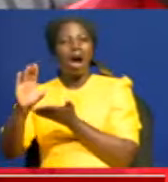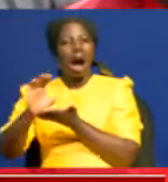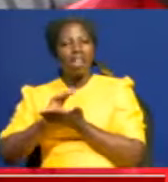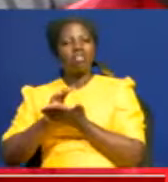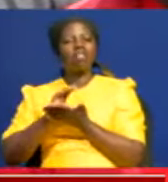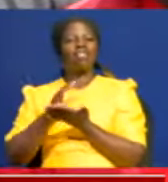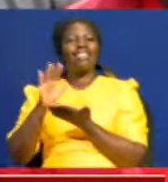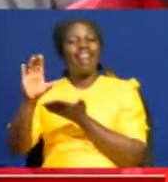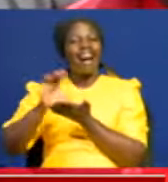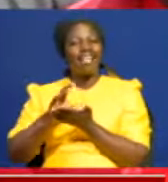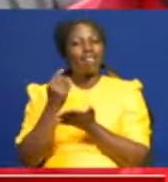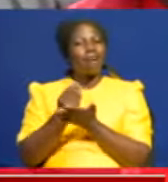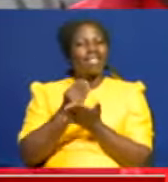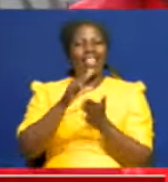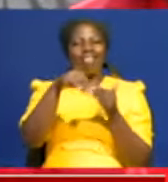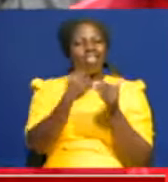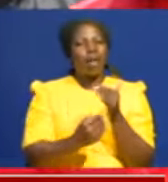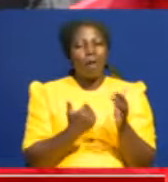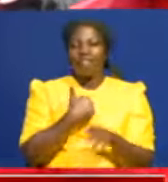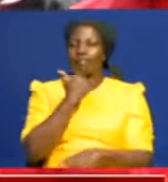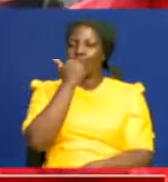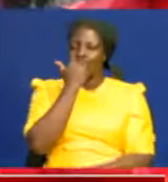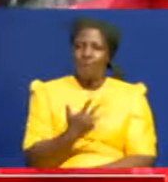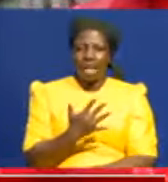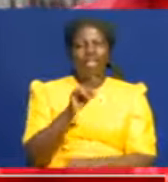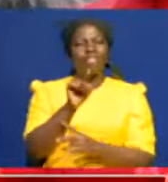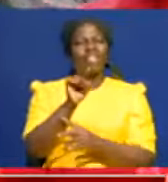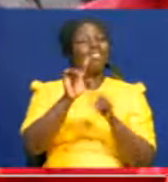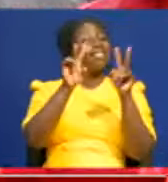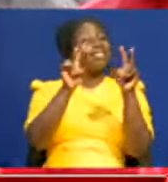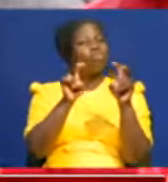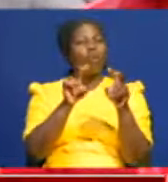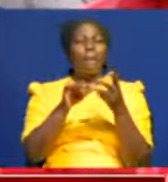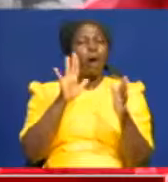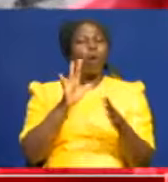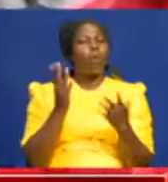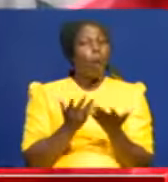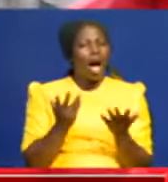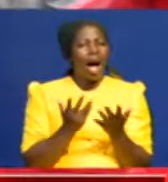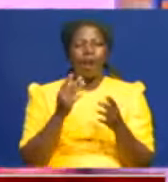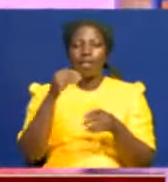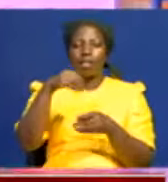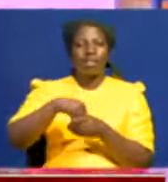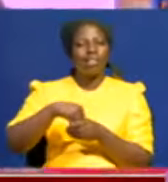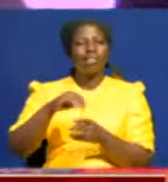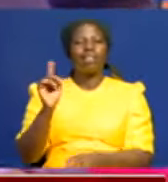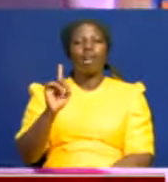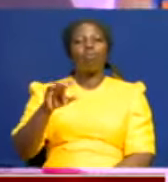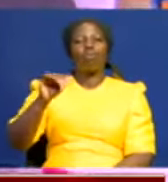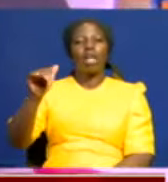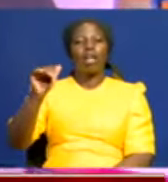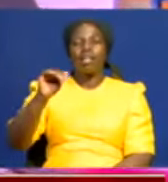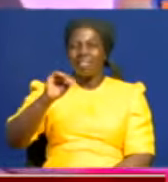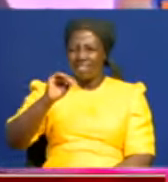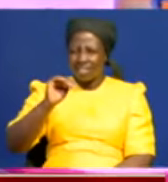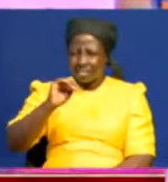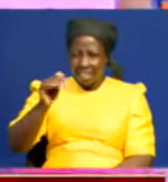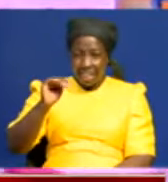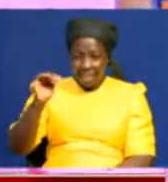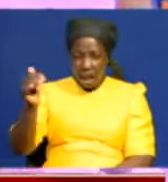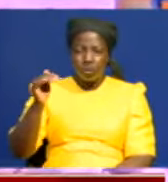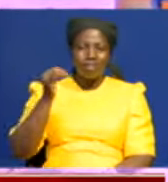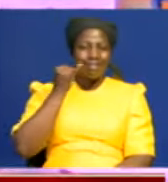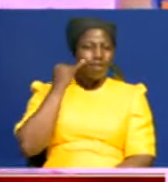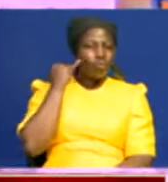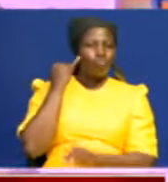money which are never received. And this matter is most rampant in Nakuru City. This is not that friendly, but all the same,